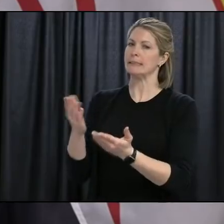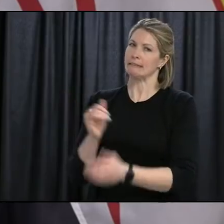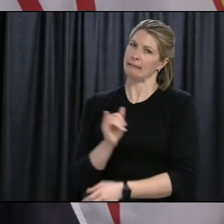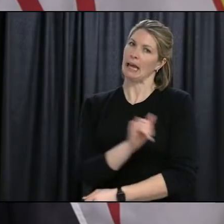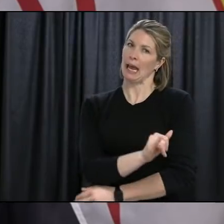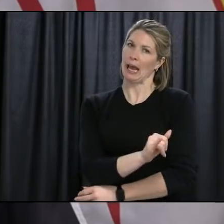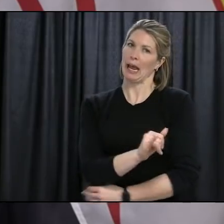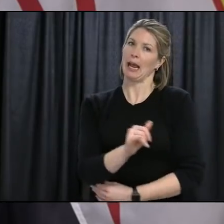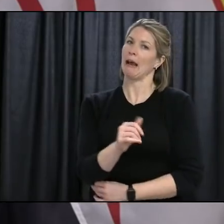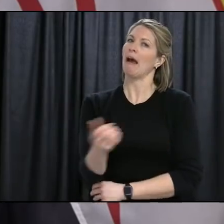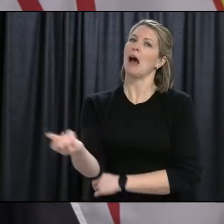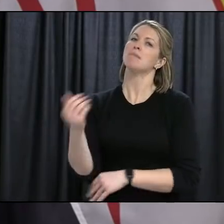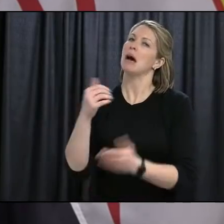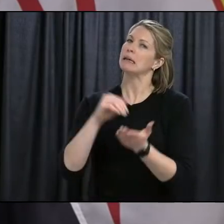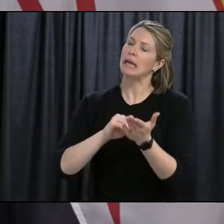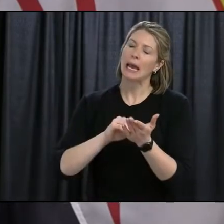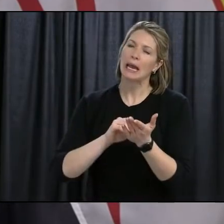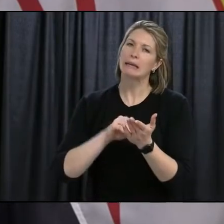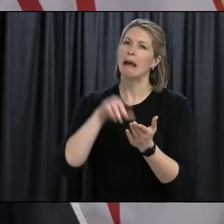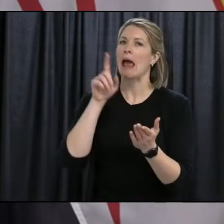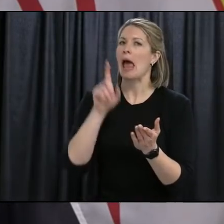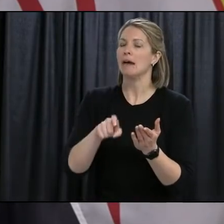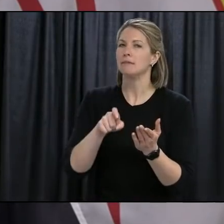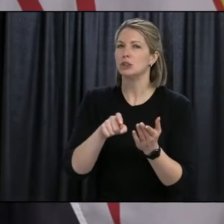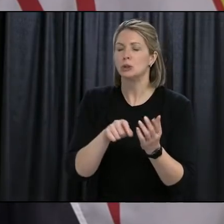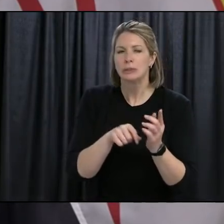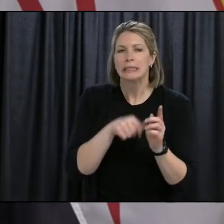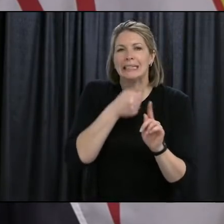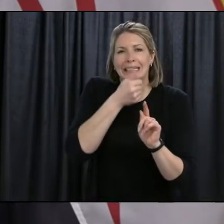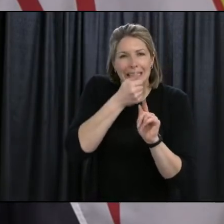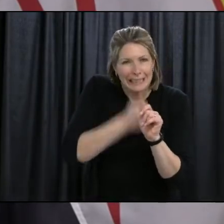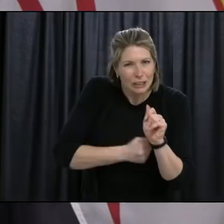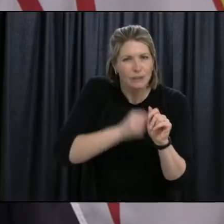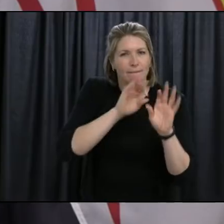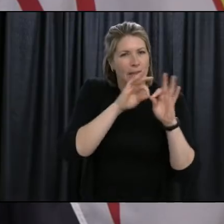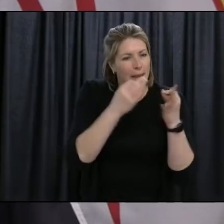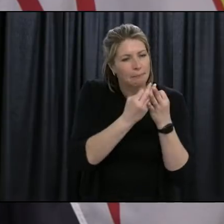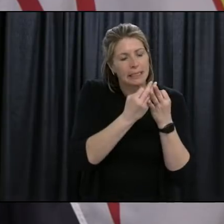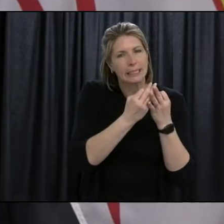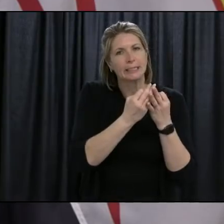on a case-by-case basis, and to see what the risk is, where people are, and